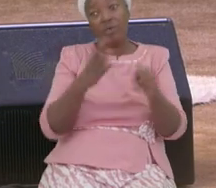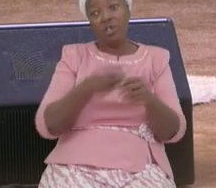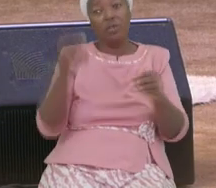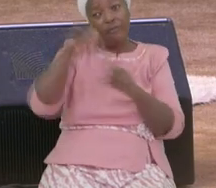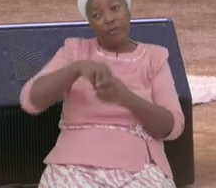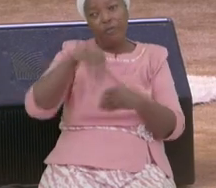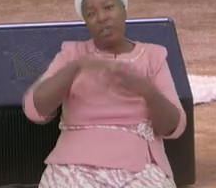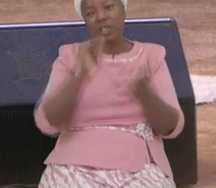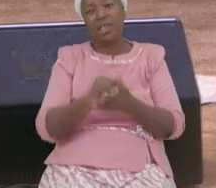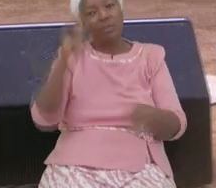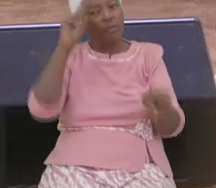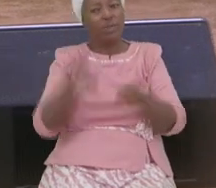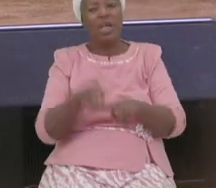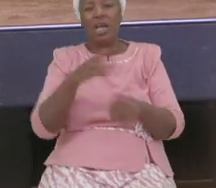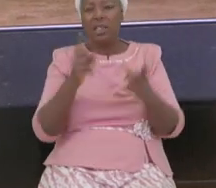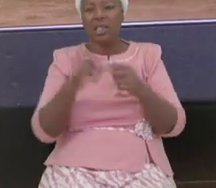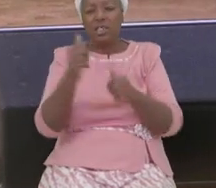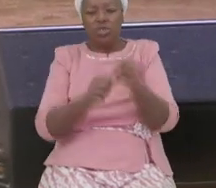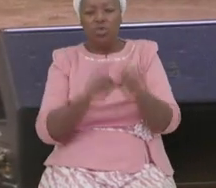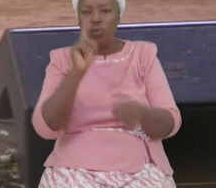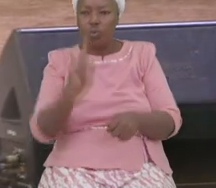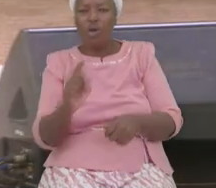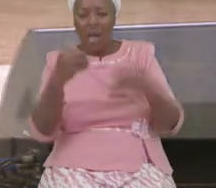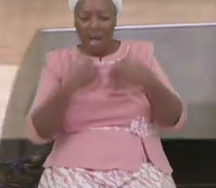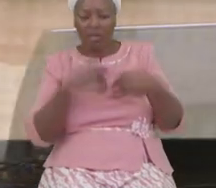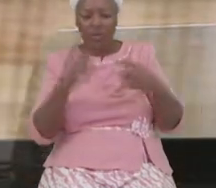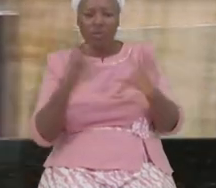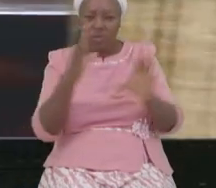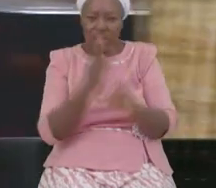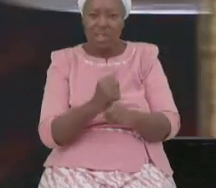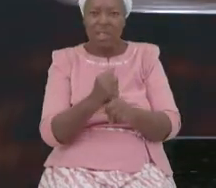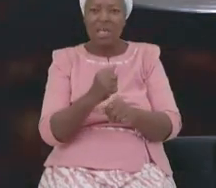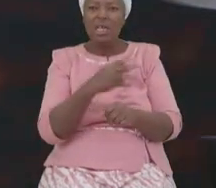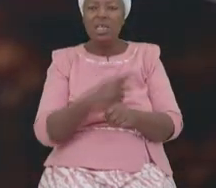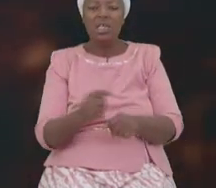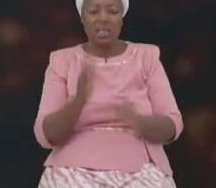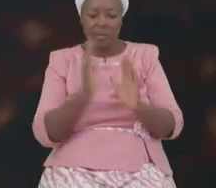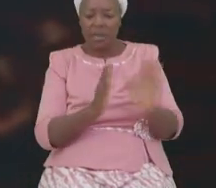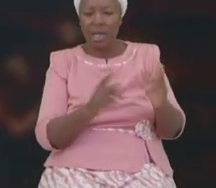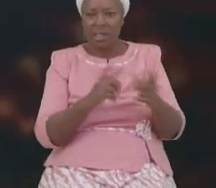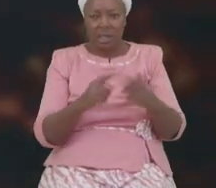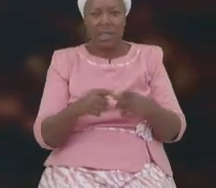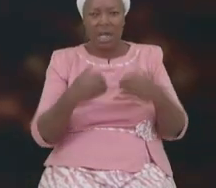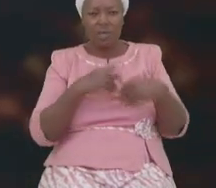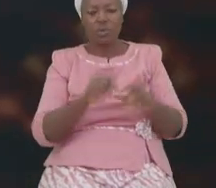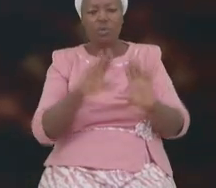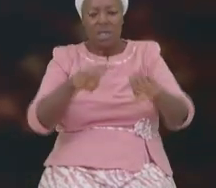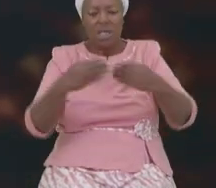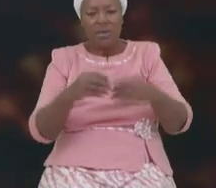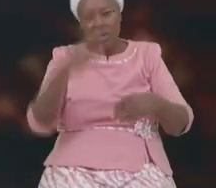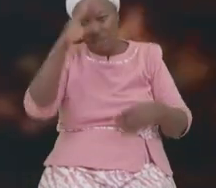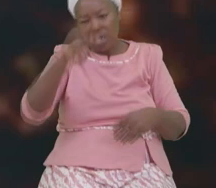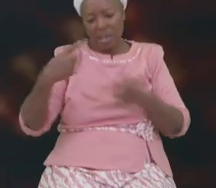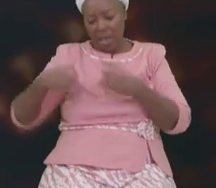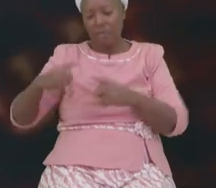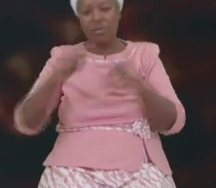in the covenant, and each one has to take his part, and he has to give his heart unto the Lord.